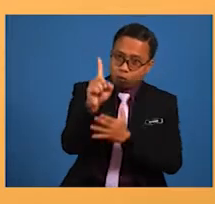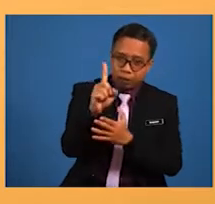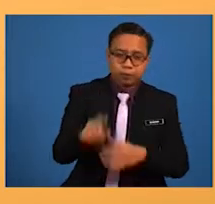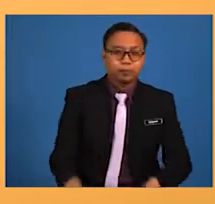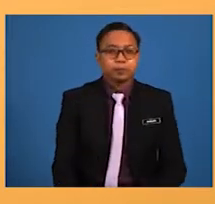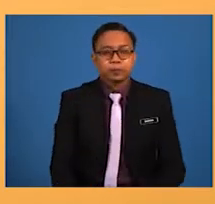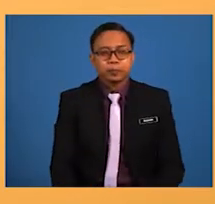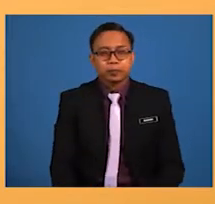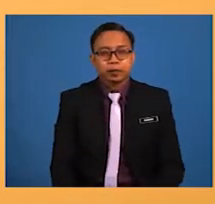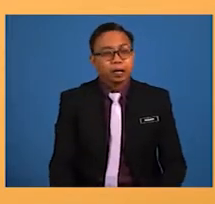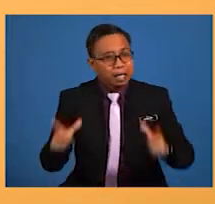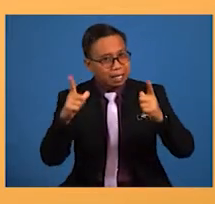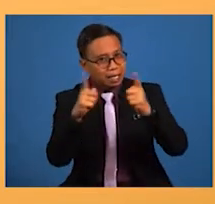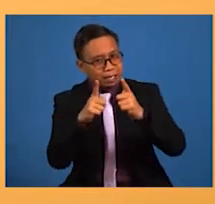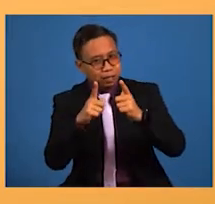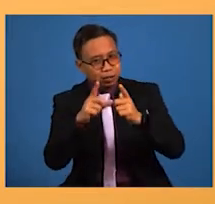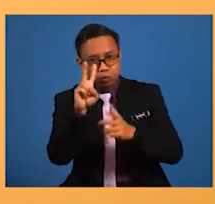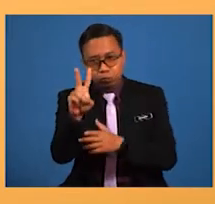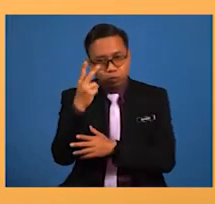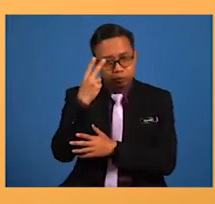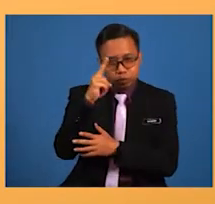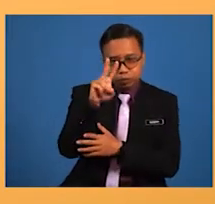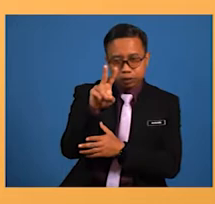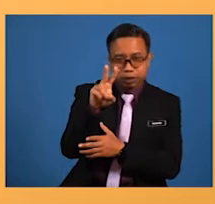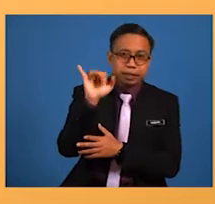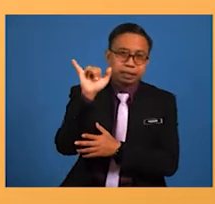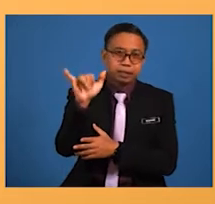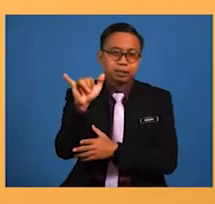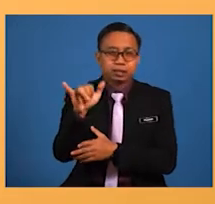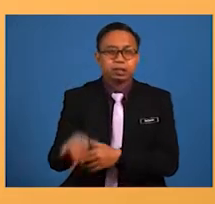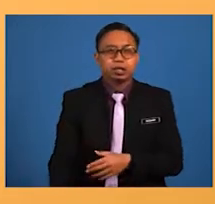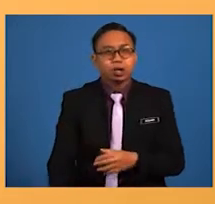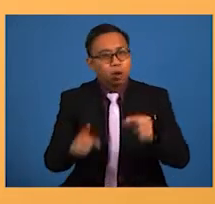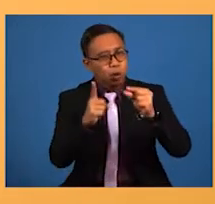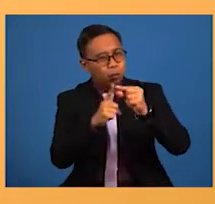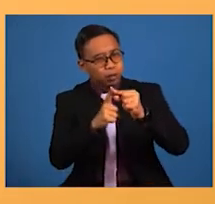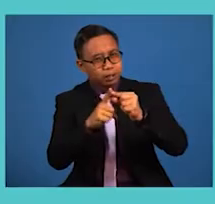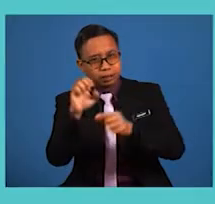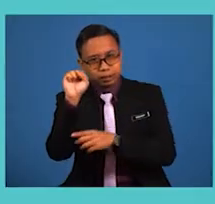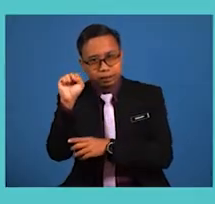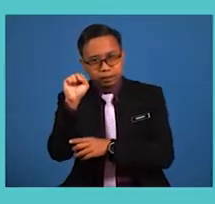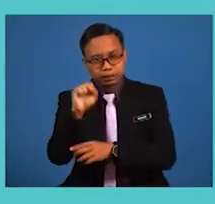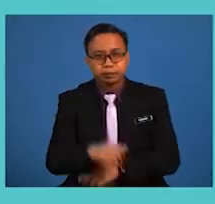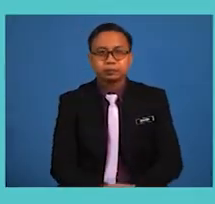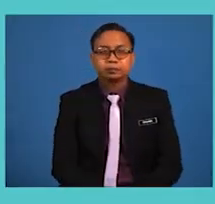And what is the word used to link both visuals? Yes, the word is "as".